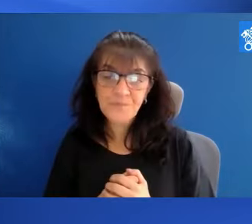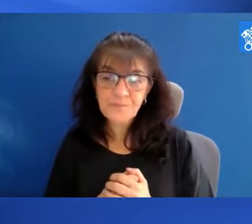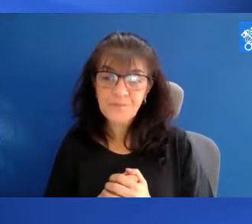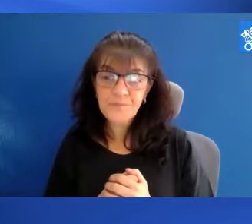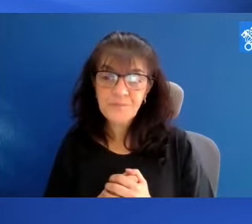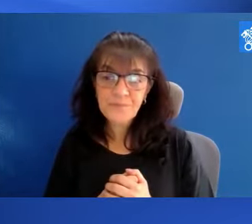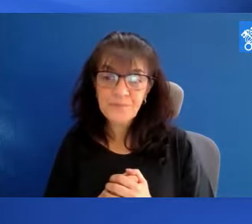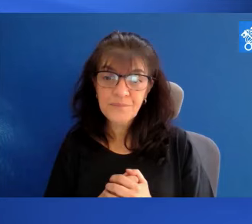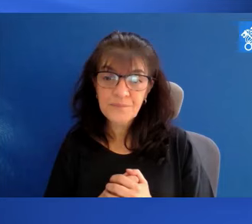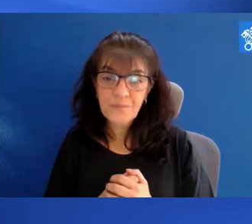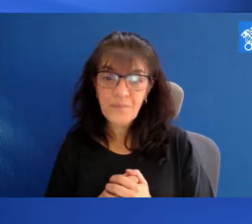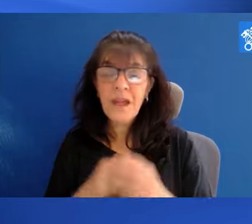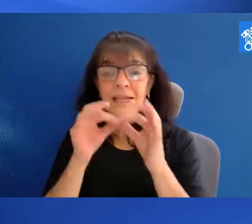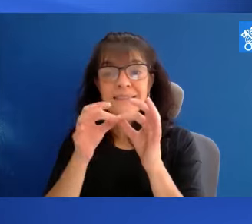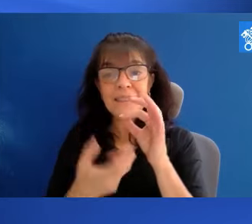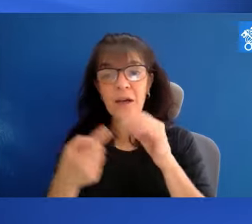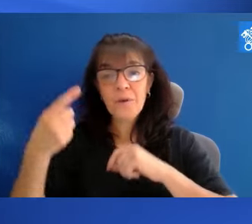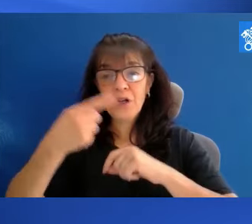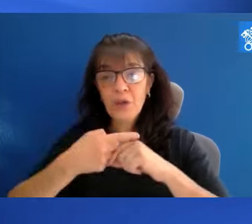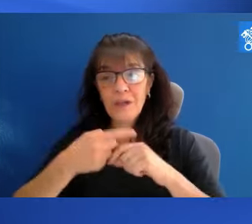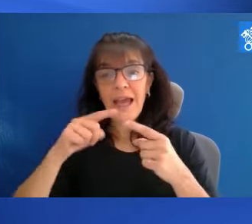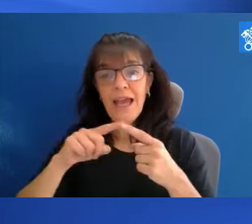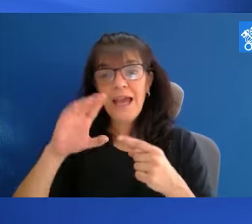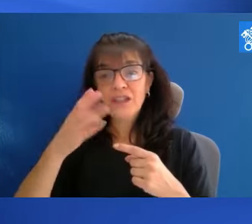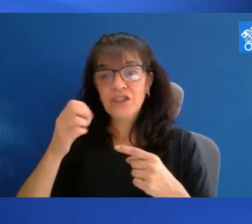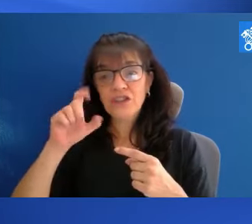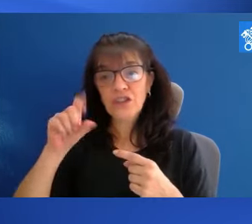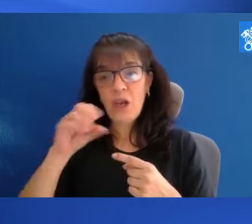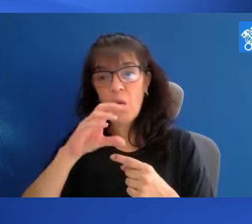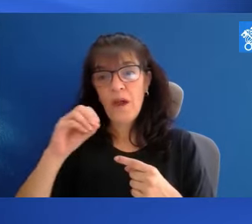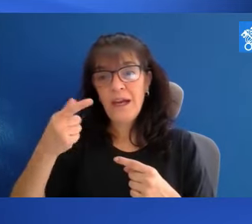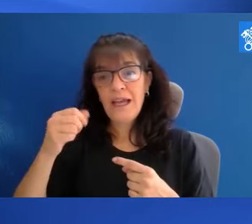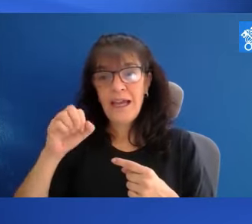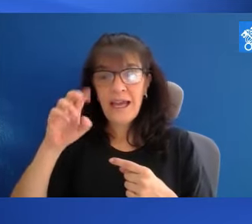social networks. I'm Joseph Tullock, thank you very much for tuning in, and please do join us